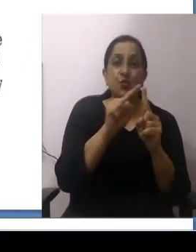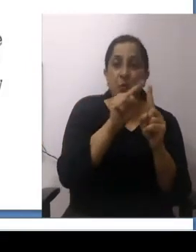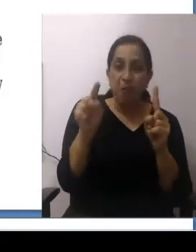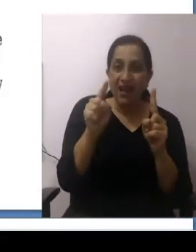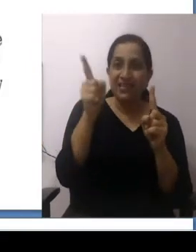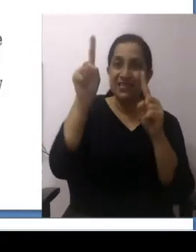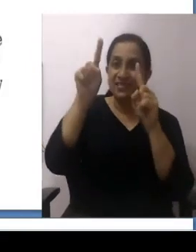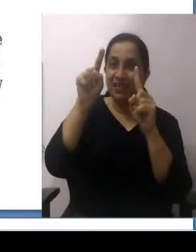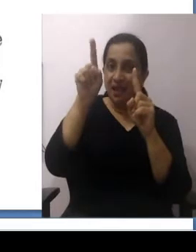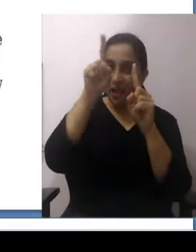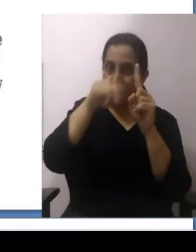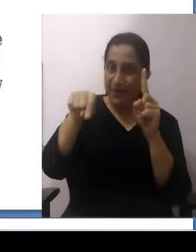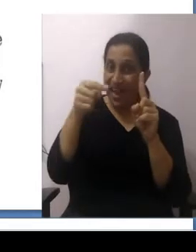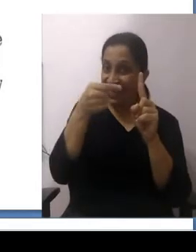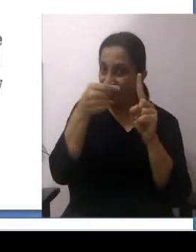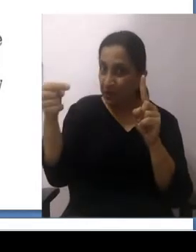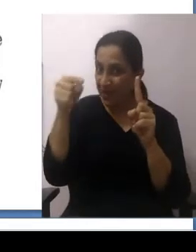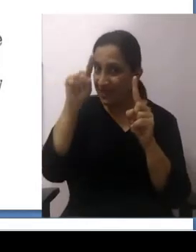solve the problems.